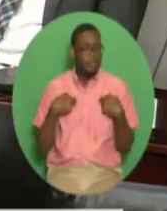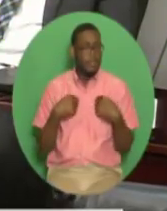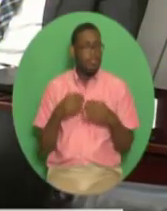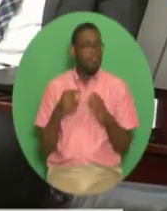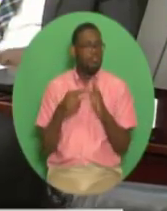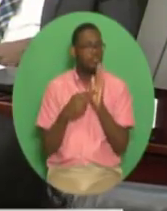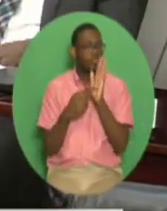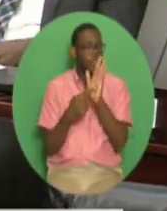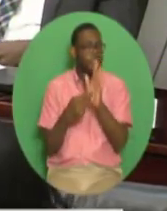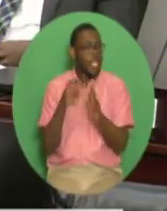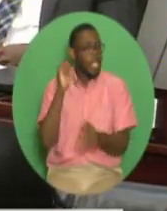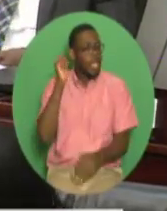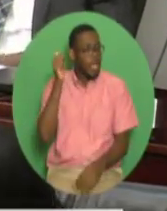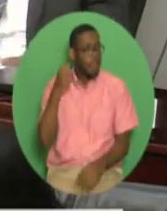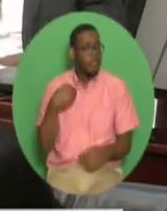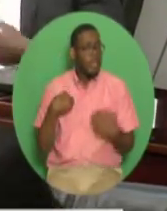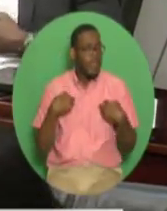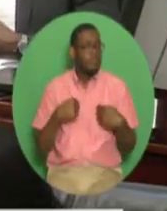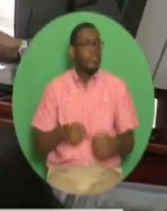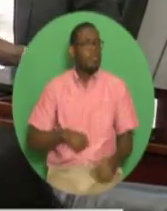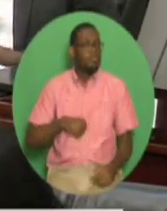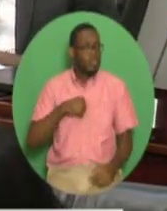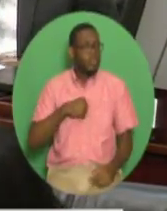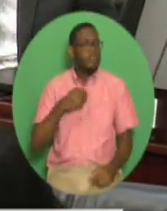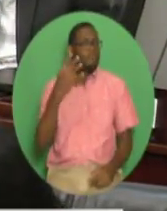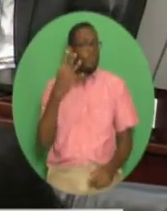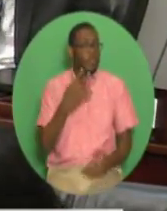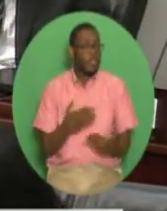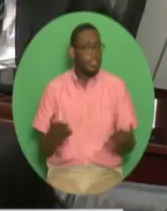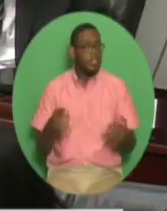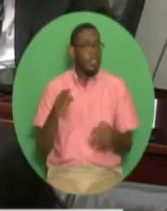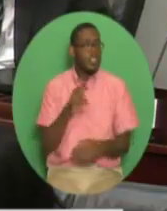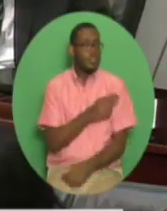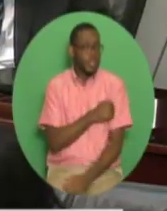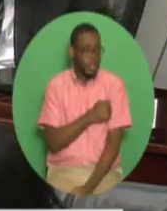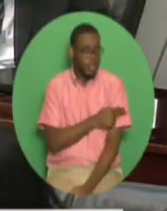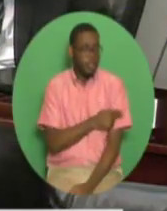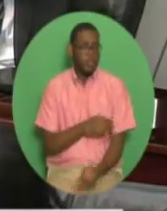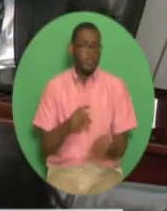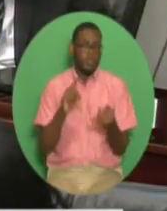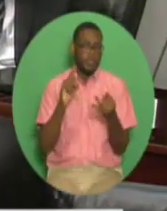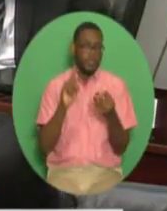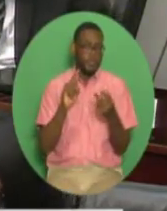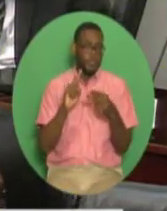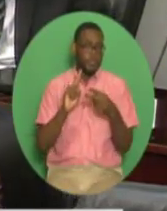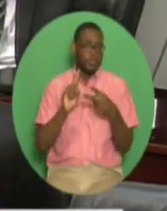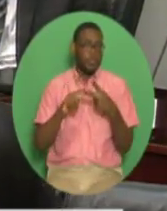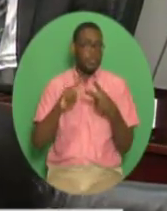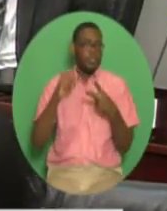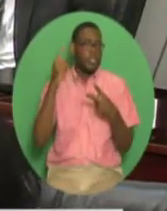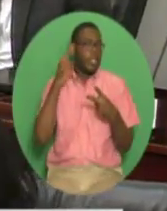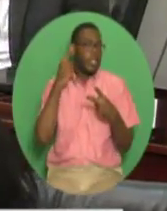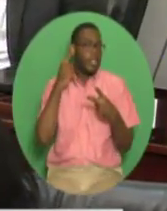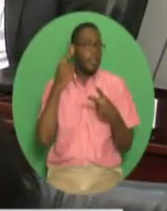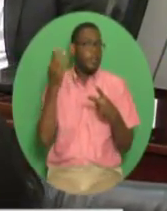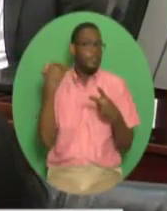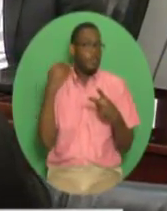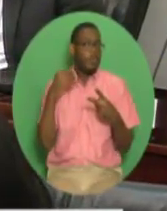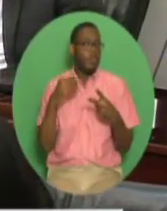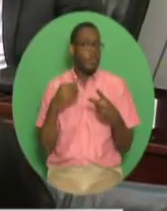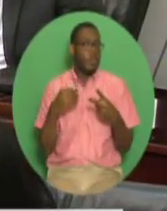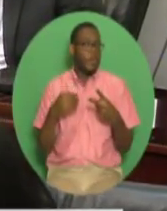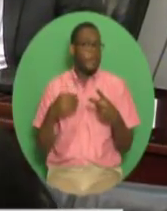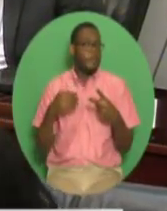Arima, am very proud. The Arima Hospital. We heard the minister spoke about that in